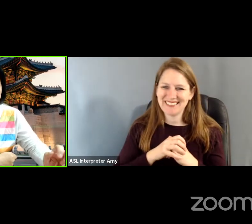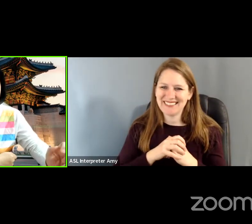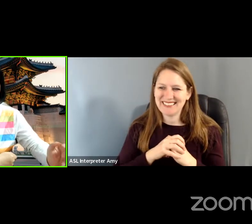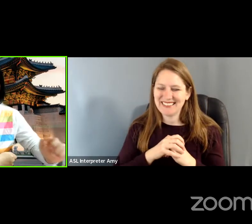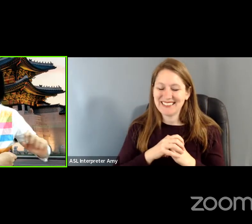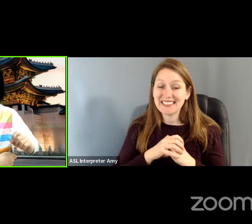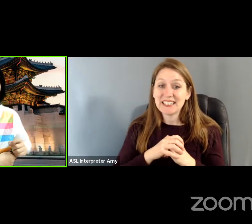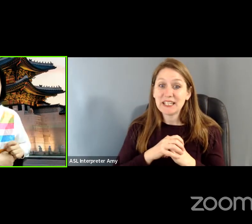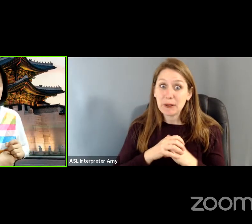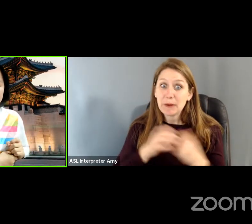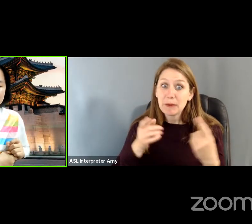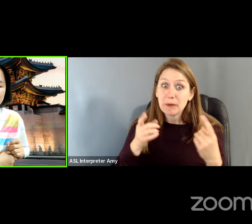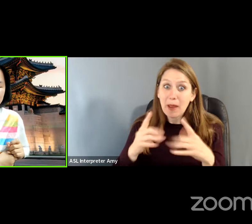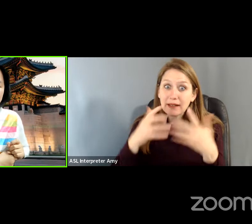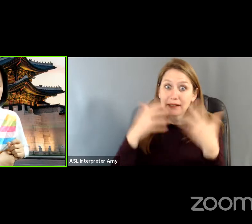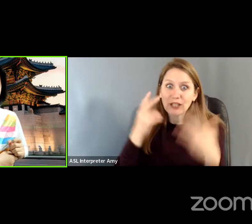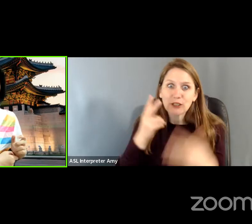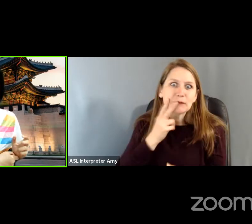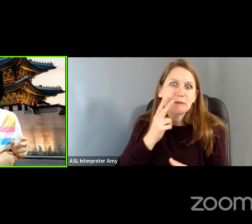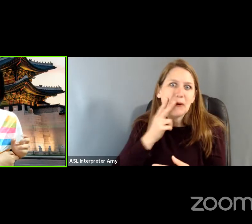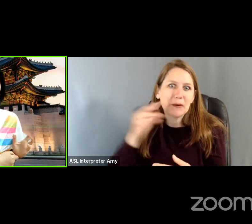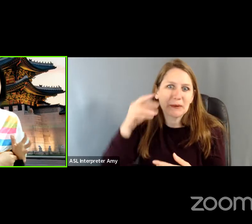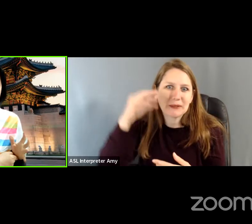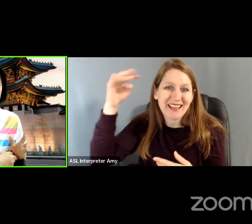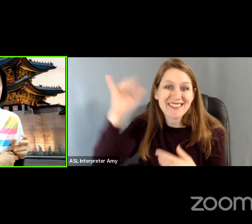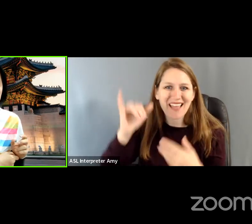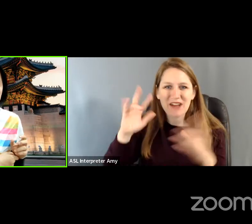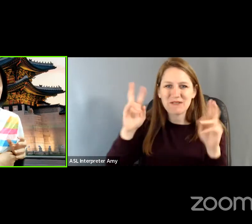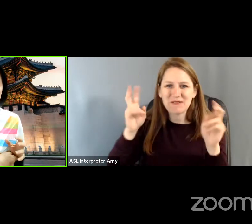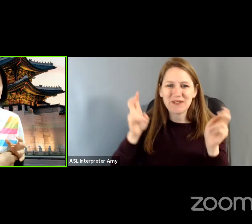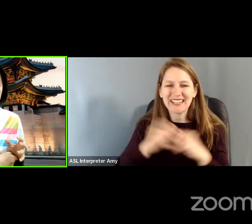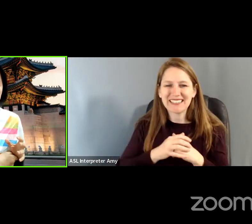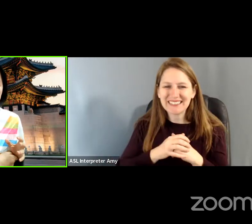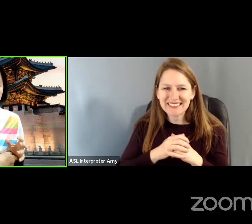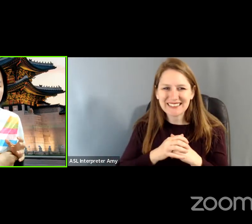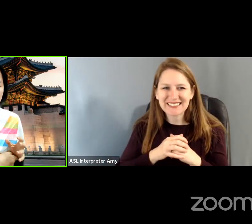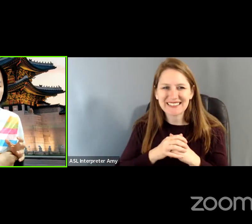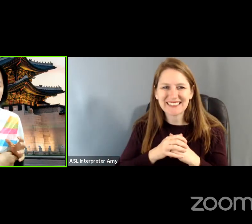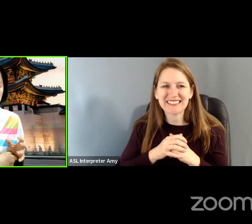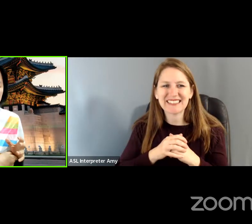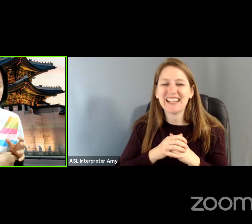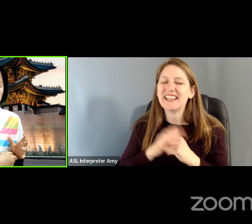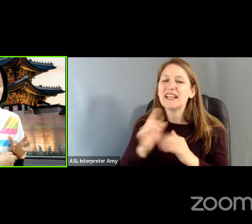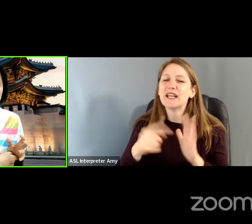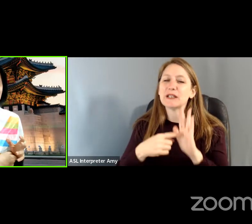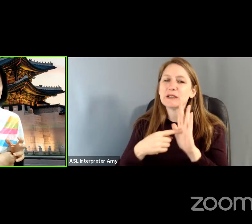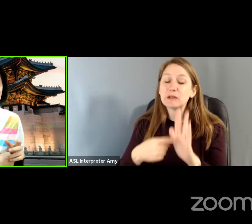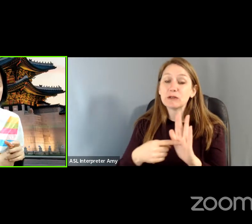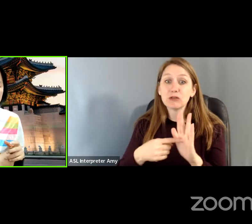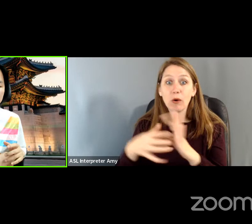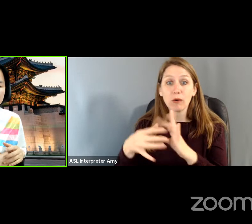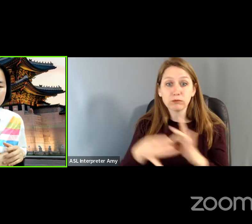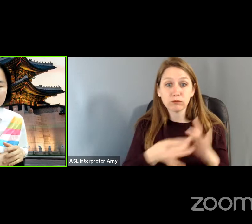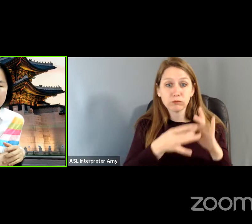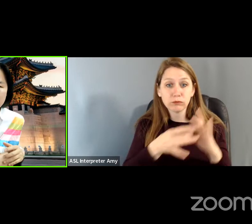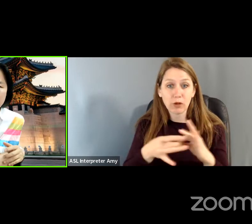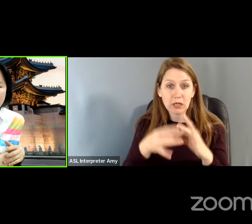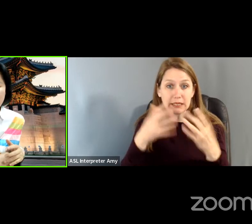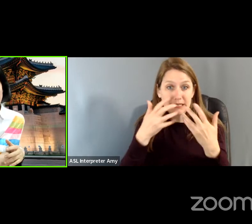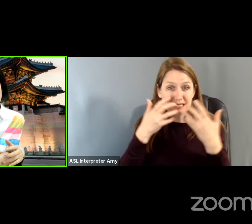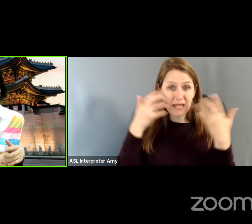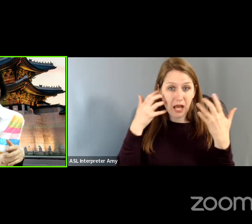When tigers smoke cigarettes, this phrase shows the deep relationship between tigers and